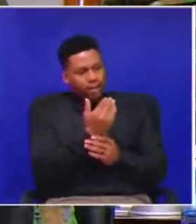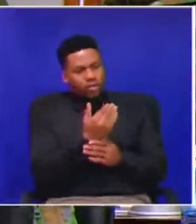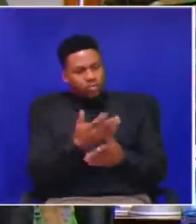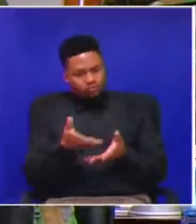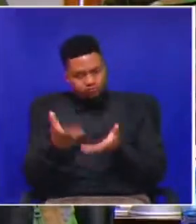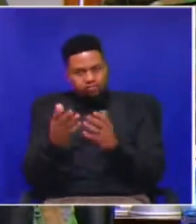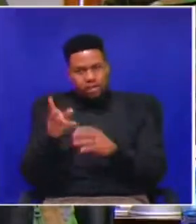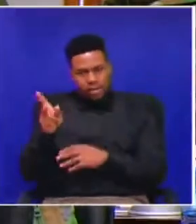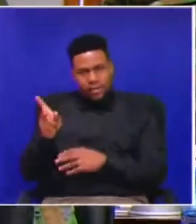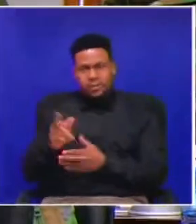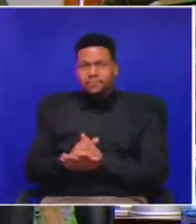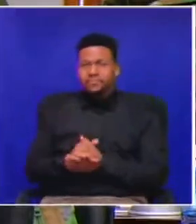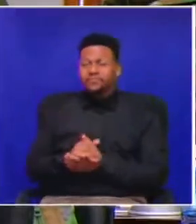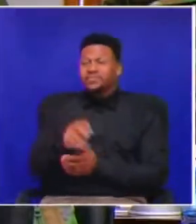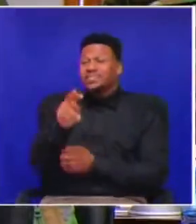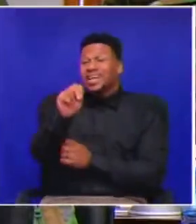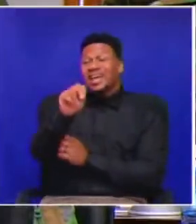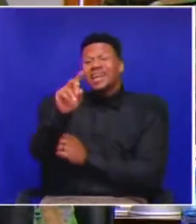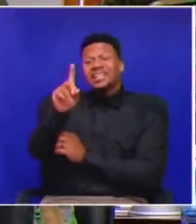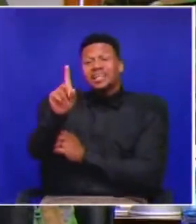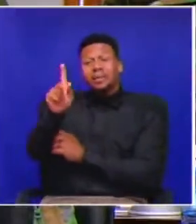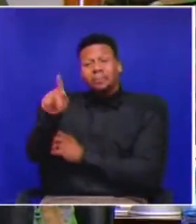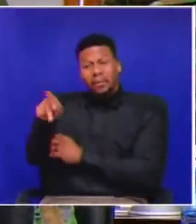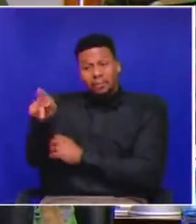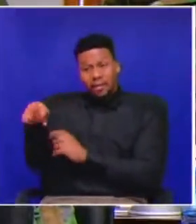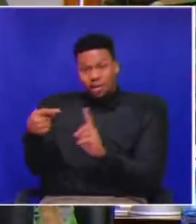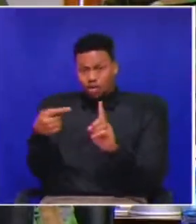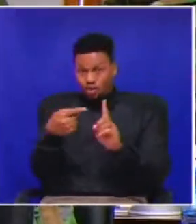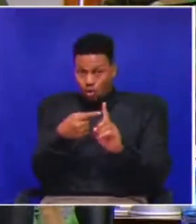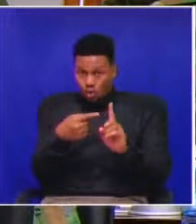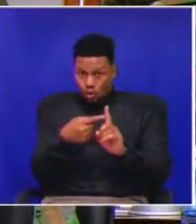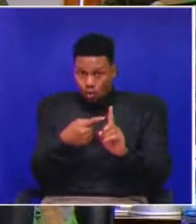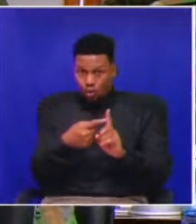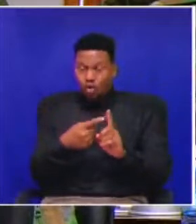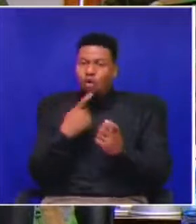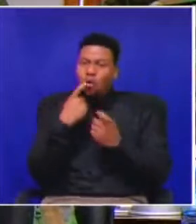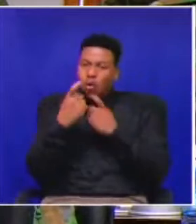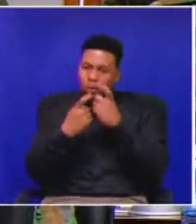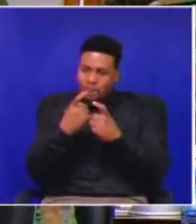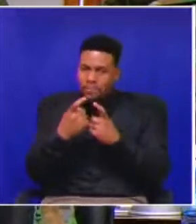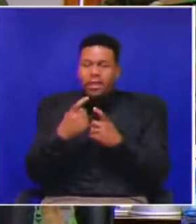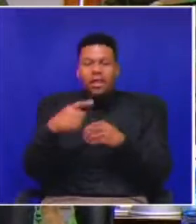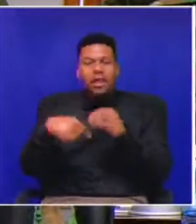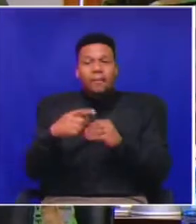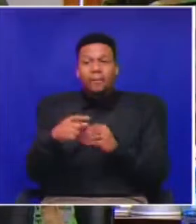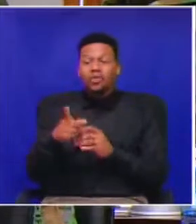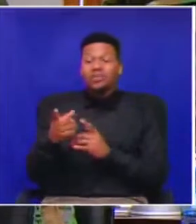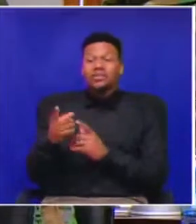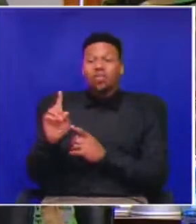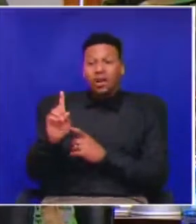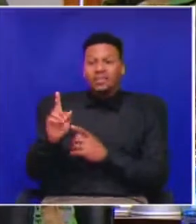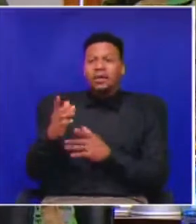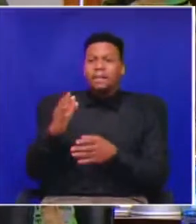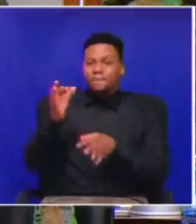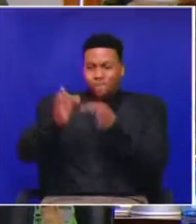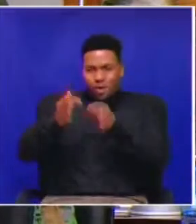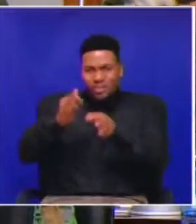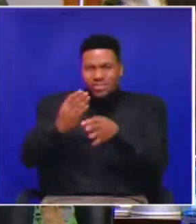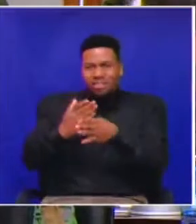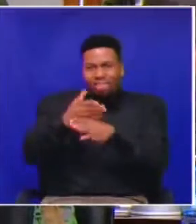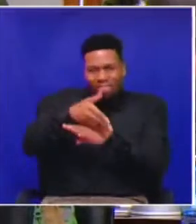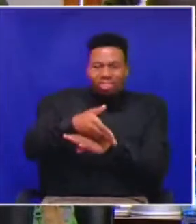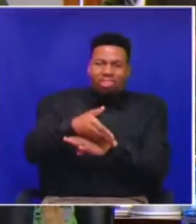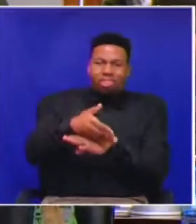you. The NDPP complained about political interference on a TV interview a few months ago. What was